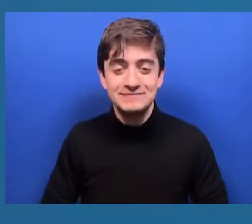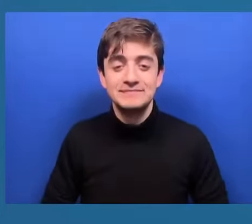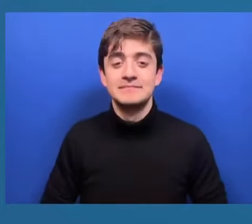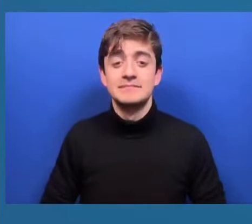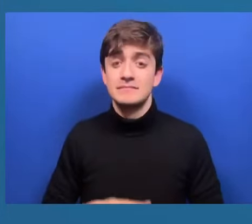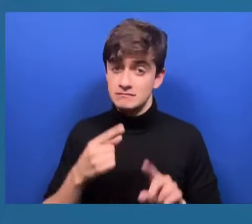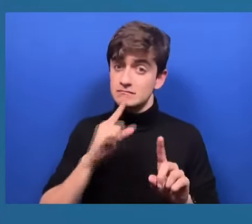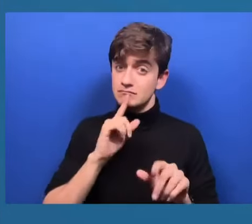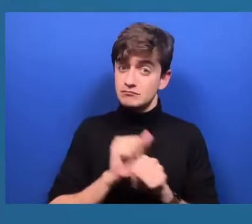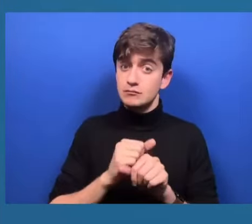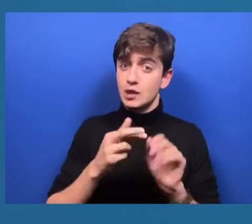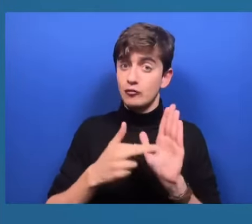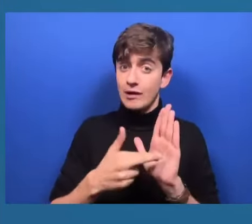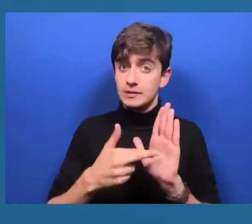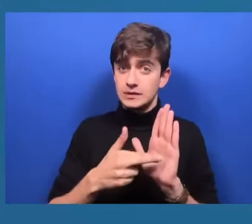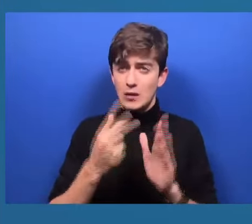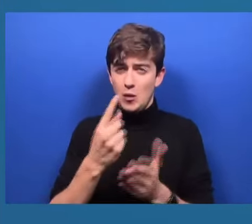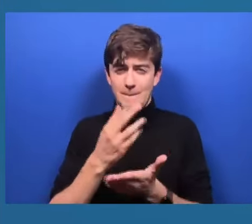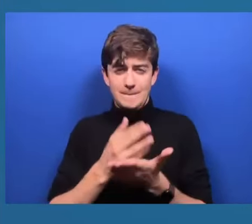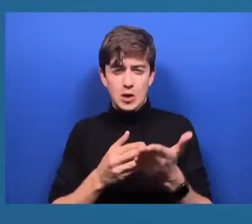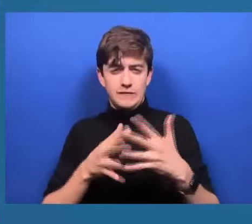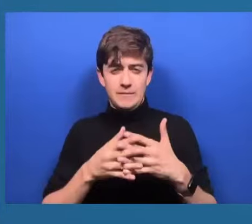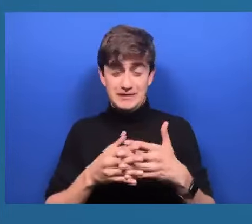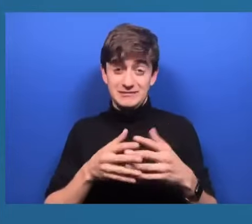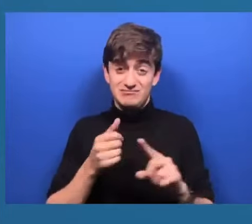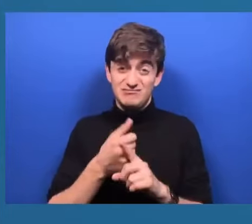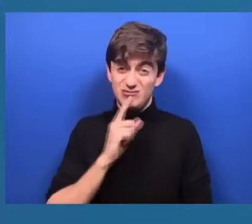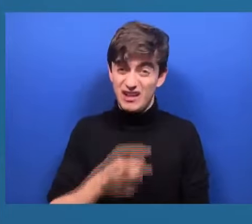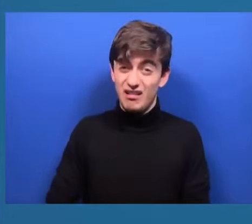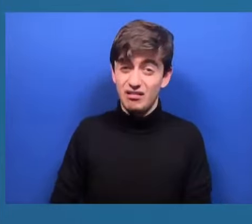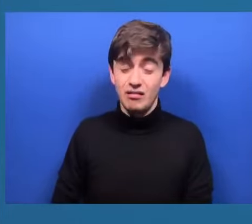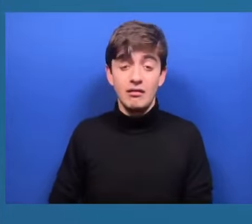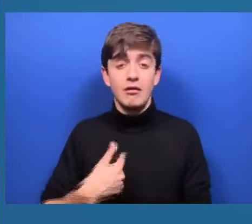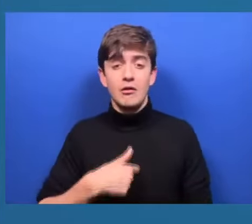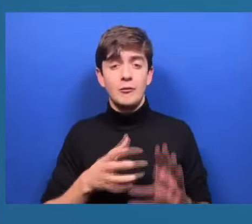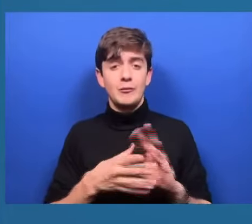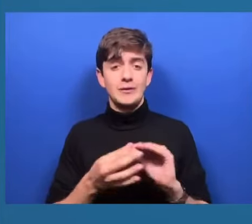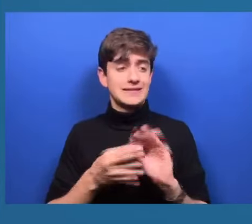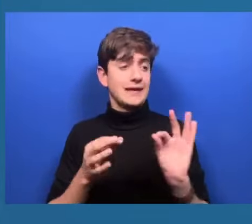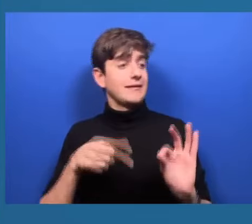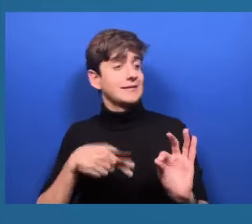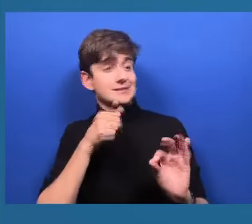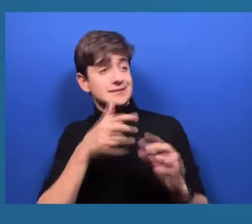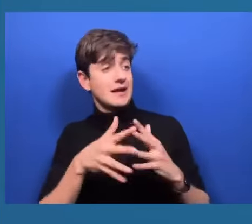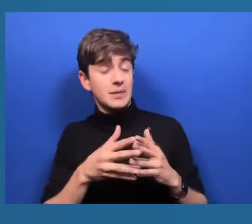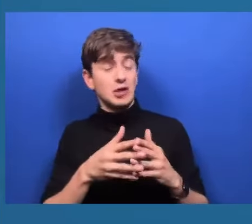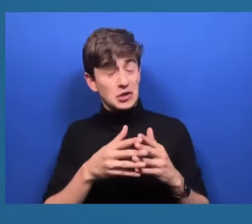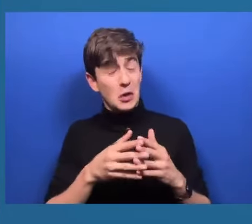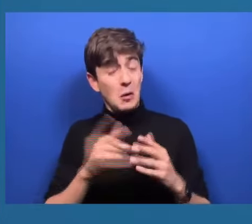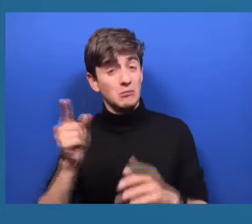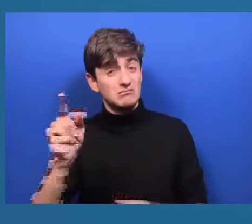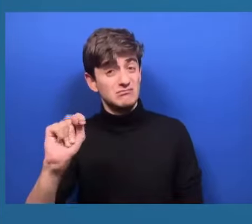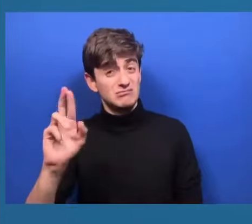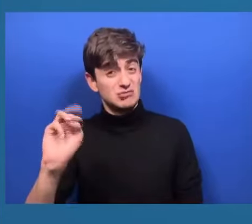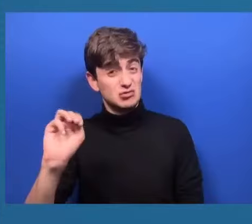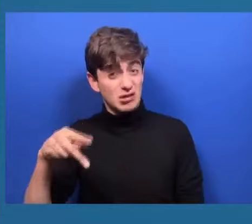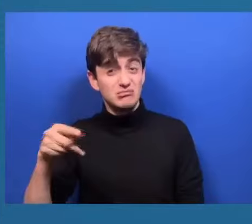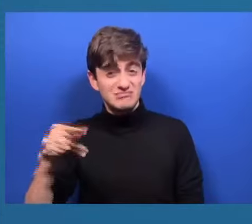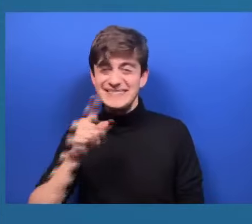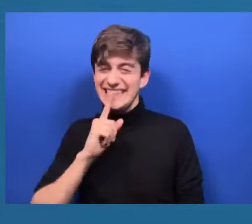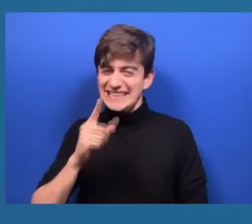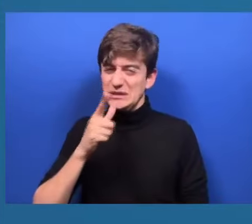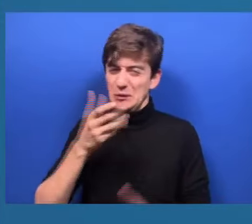represent a part of America that is real. When people say this is not America, who we are, they're not telling the truth. It is who we are. But also who we